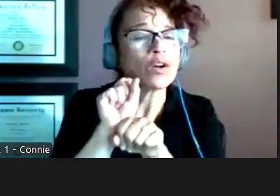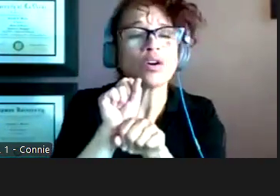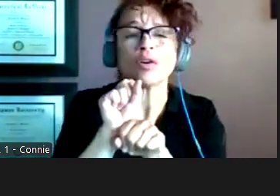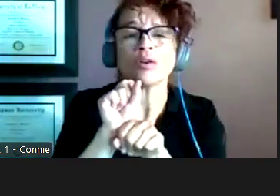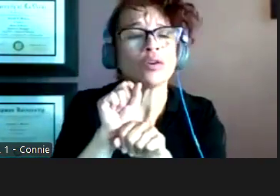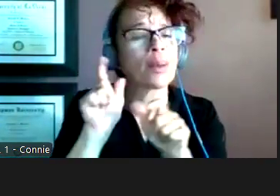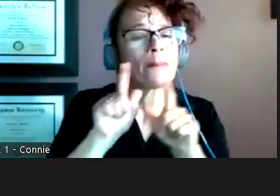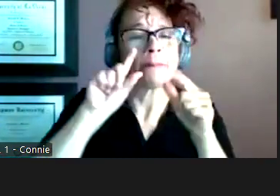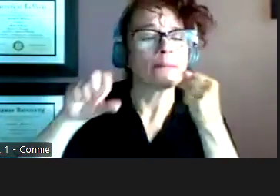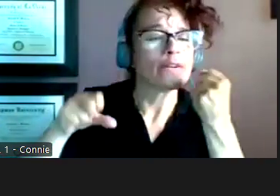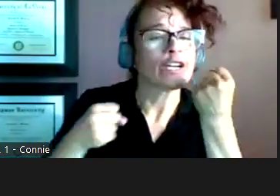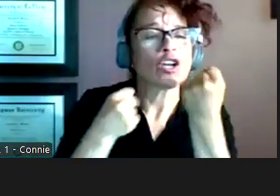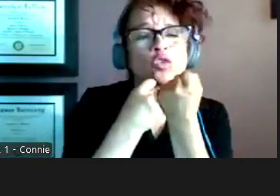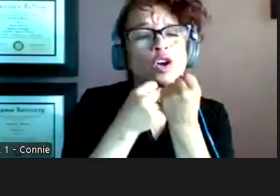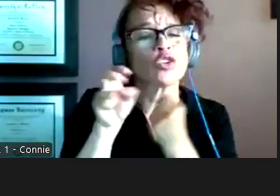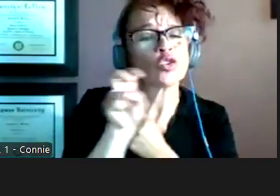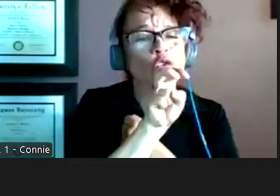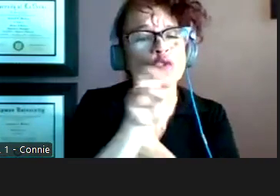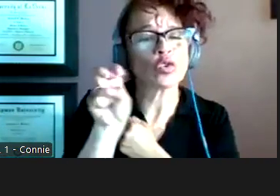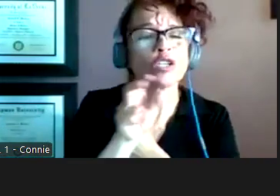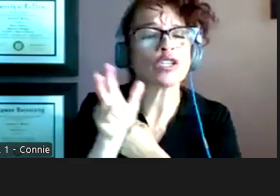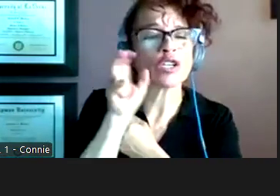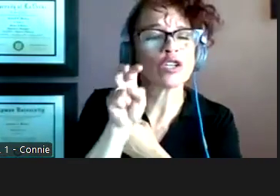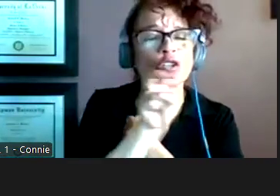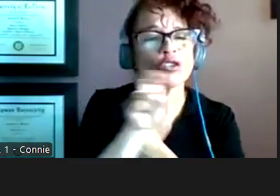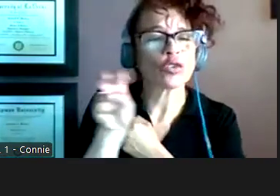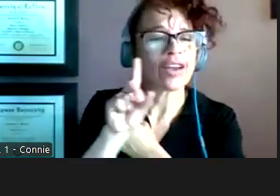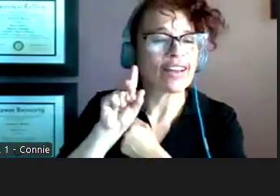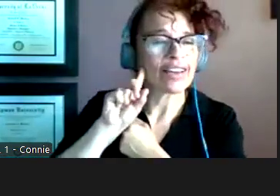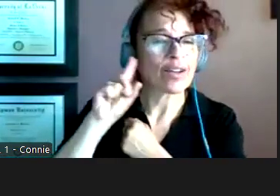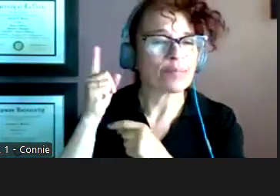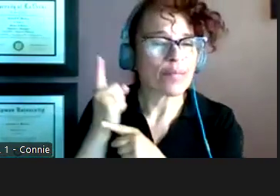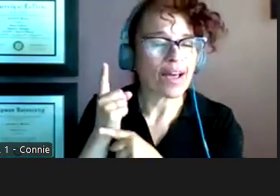big supporter of transportation. You guys hear that train going by, right?